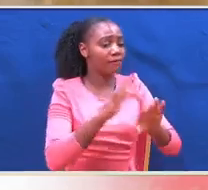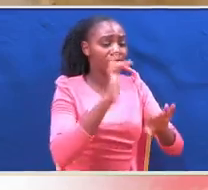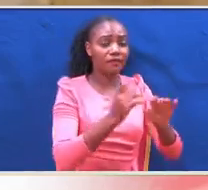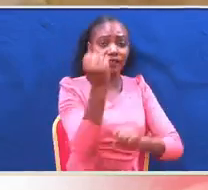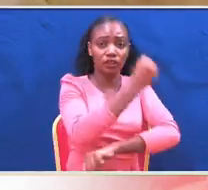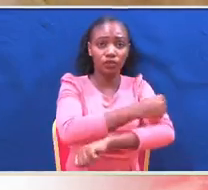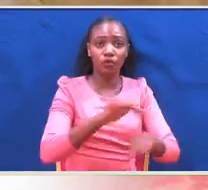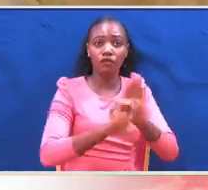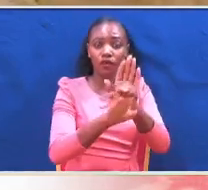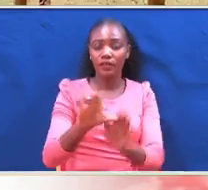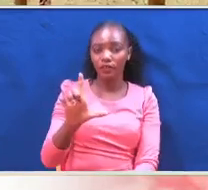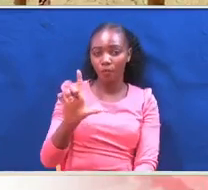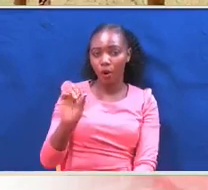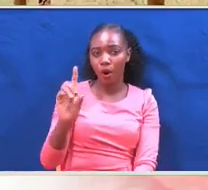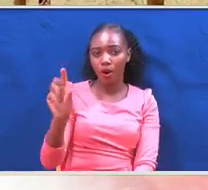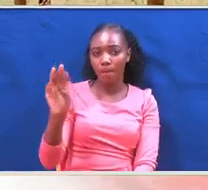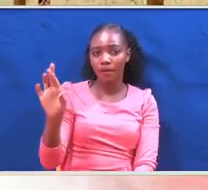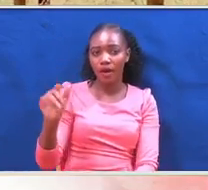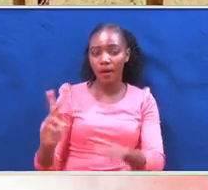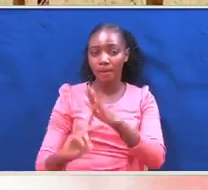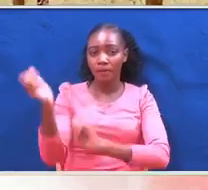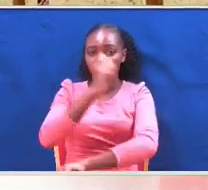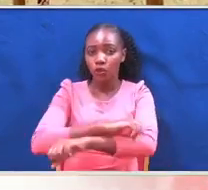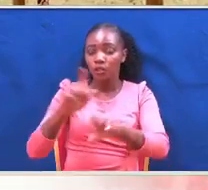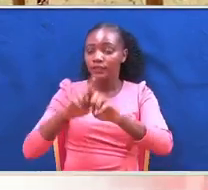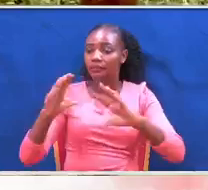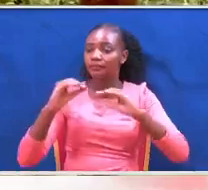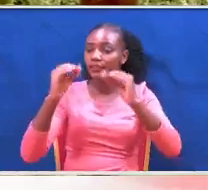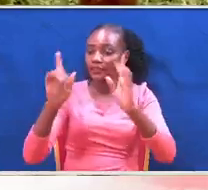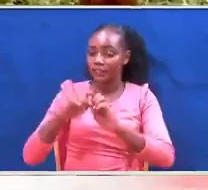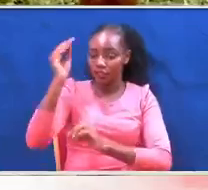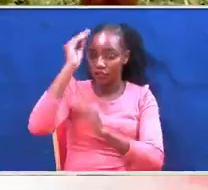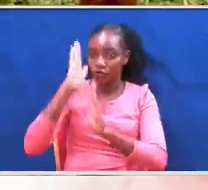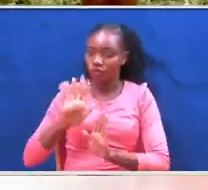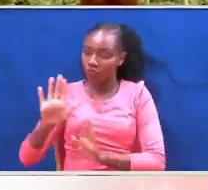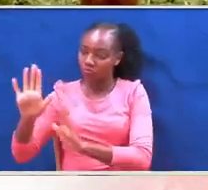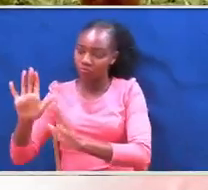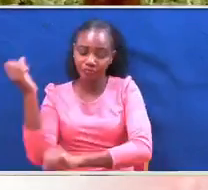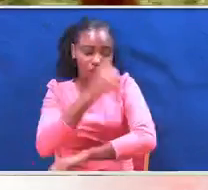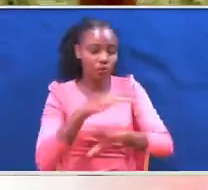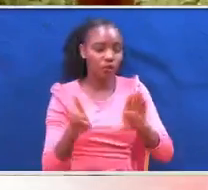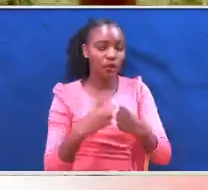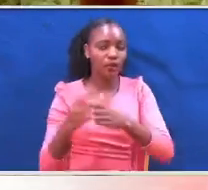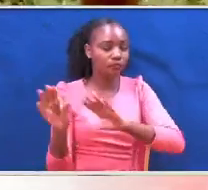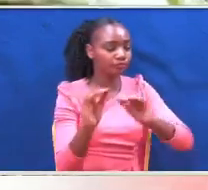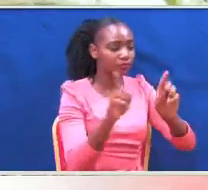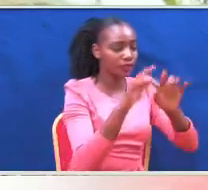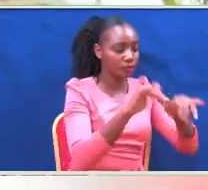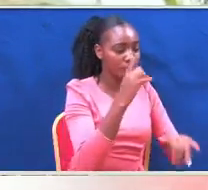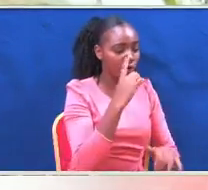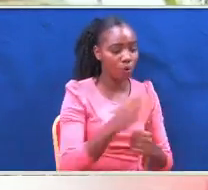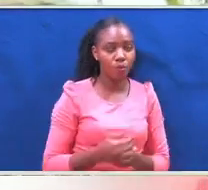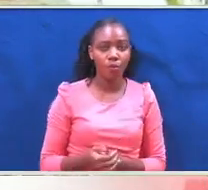such as Old Moran Primary School, forcing teachers and their pupils to abandon their classes and stay at home